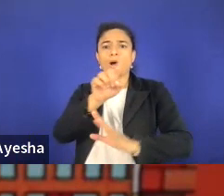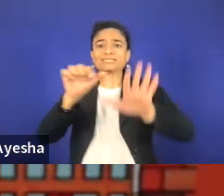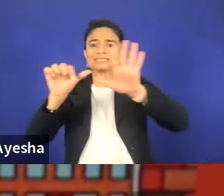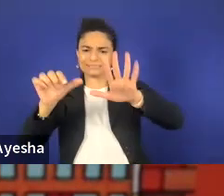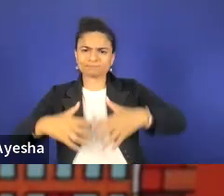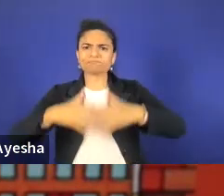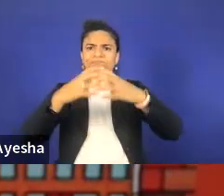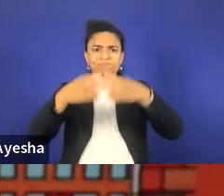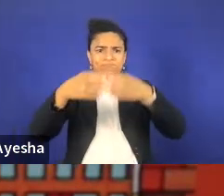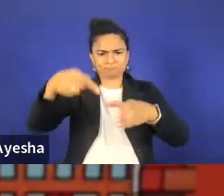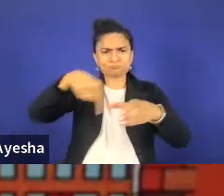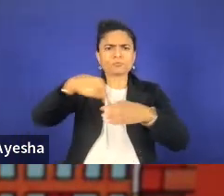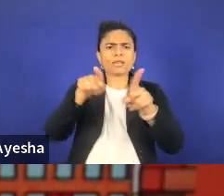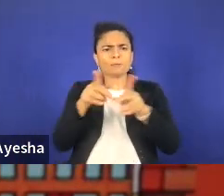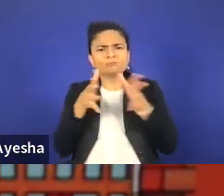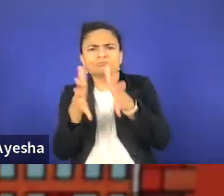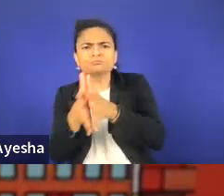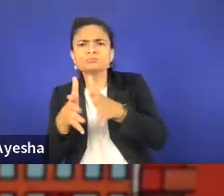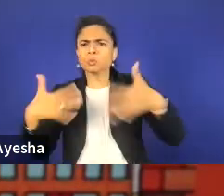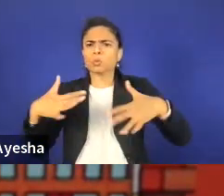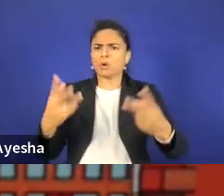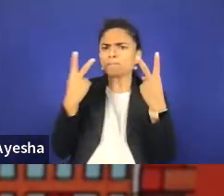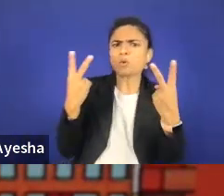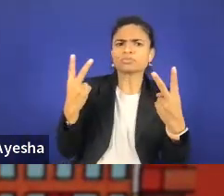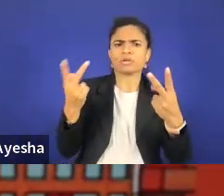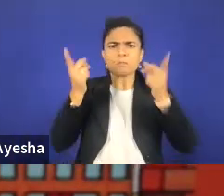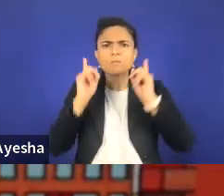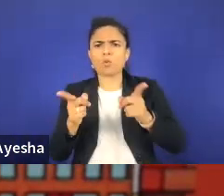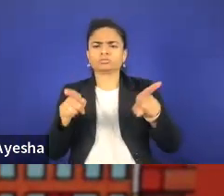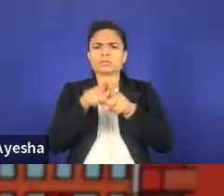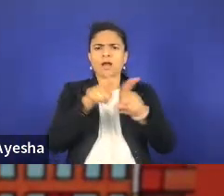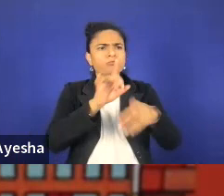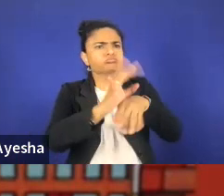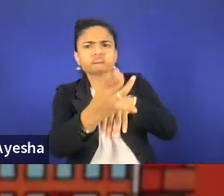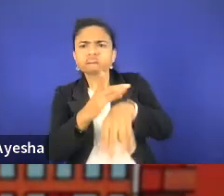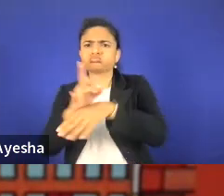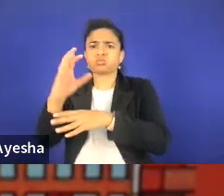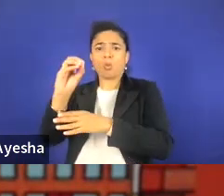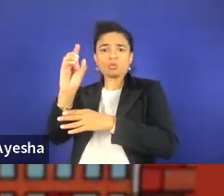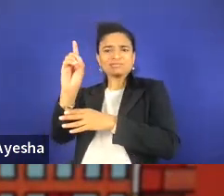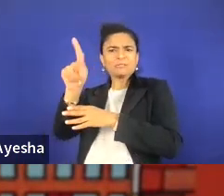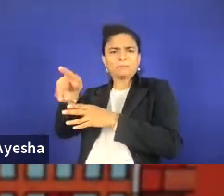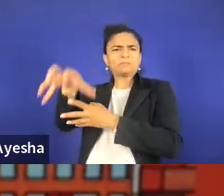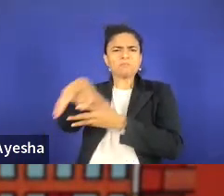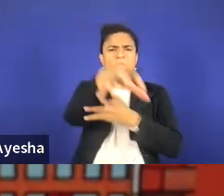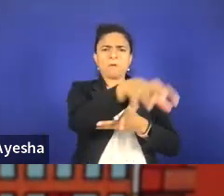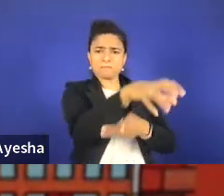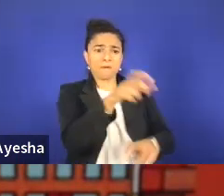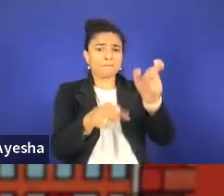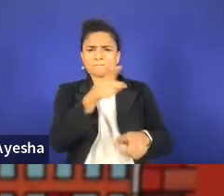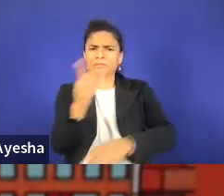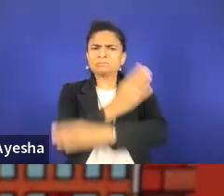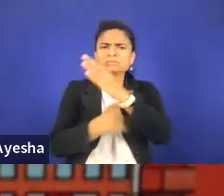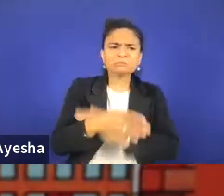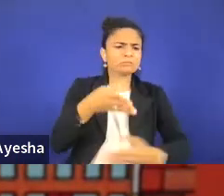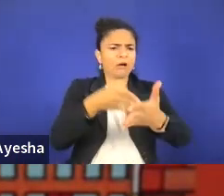on issues and programs that were specific or relevant to disability. In early 2016, as a